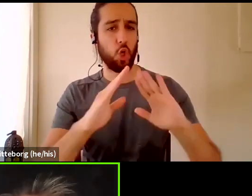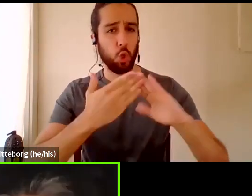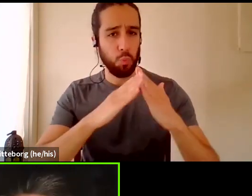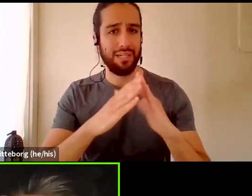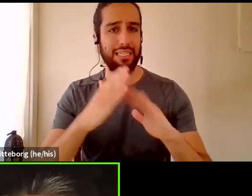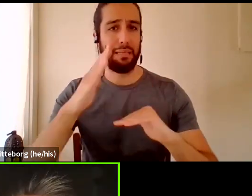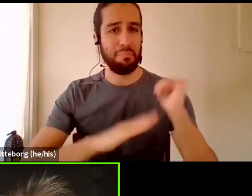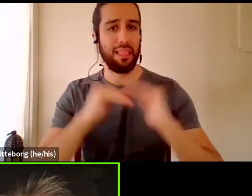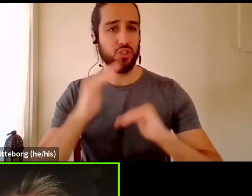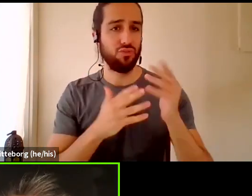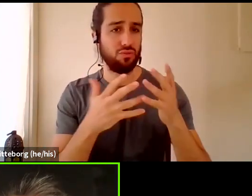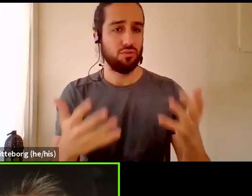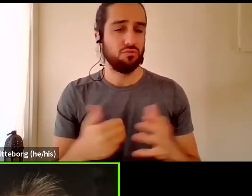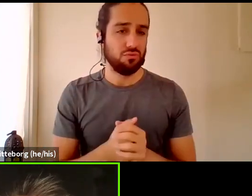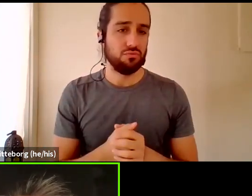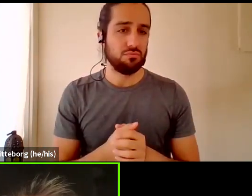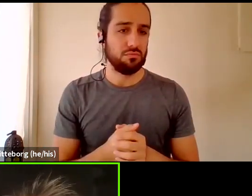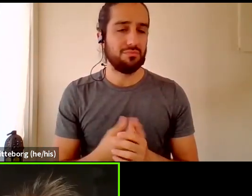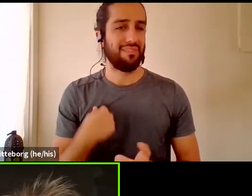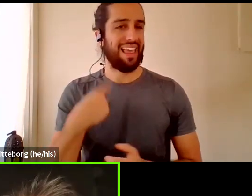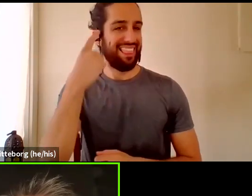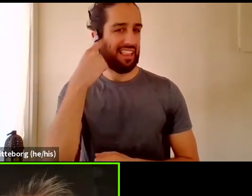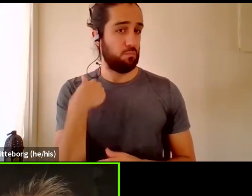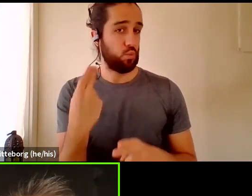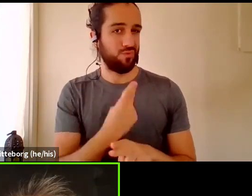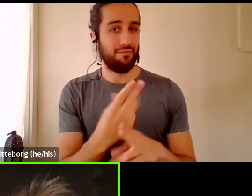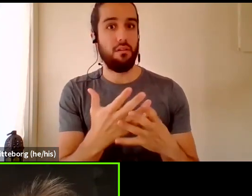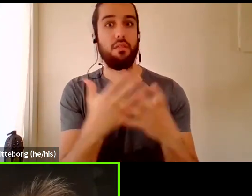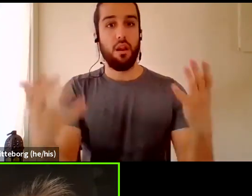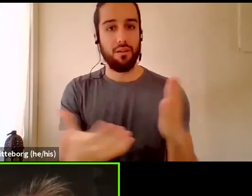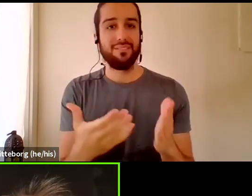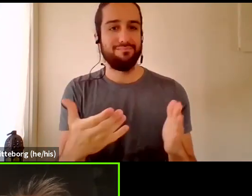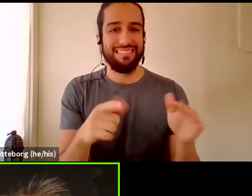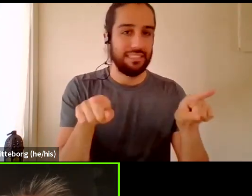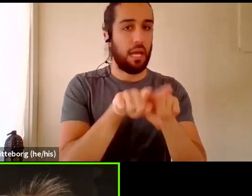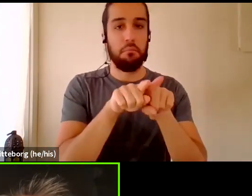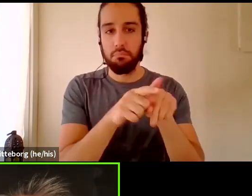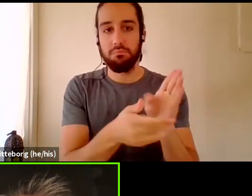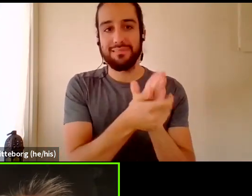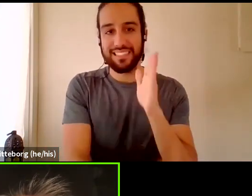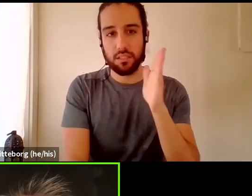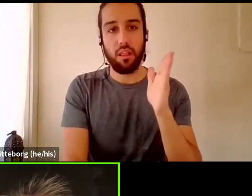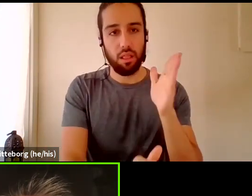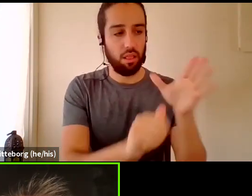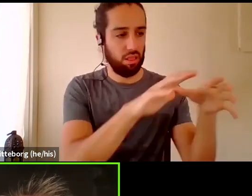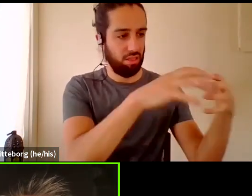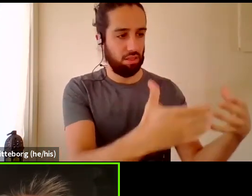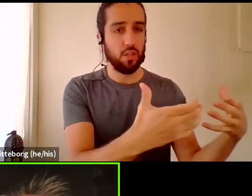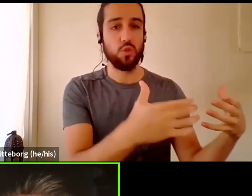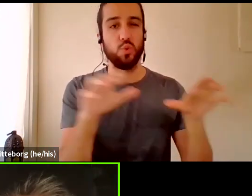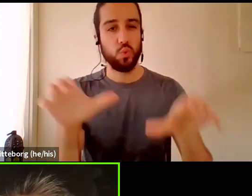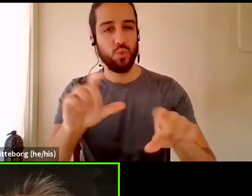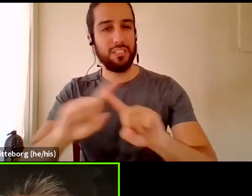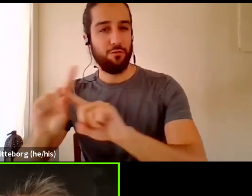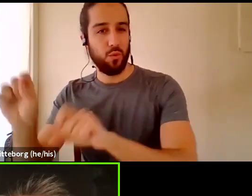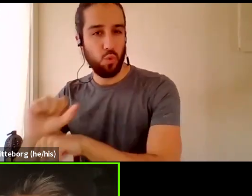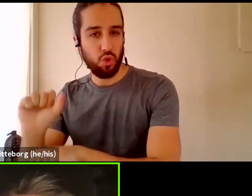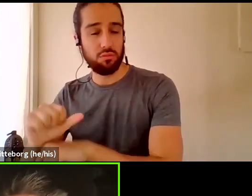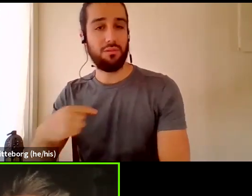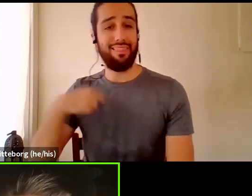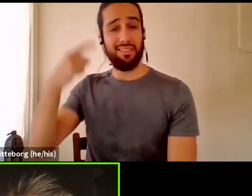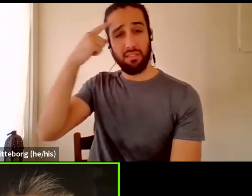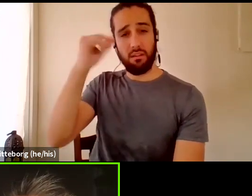think I'm using a lot of the same skill sets to do the work. I think of the classroom as the rehearsal space.